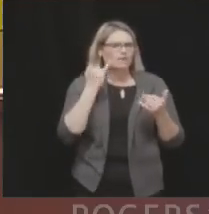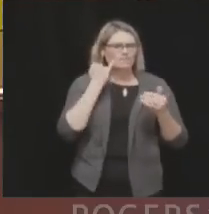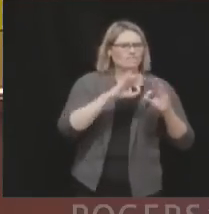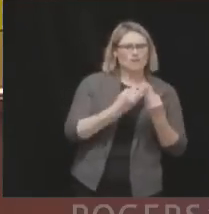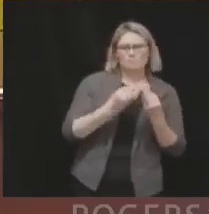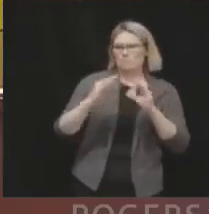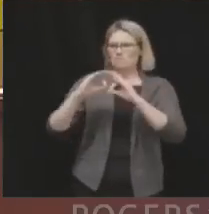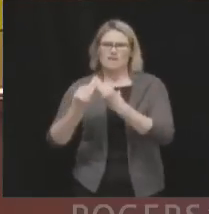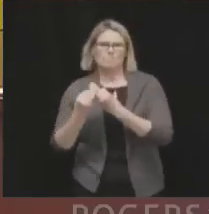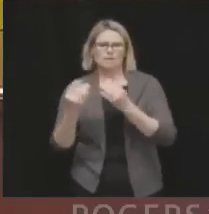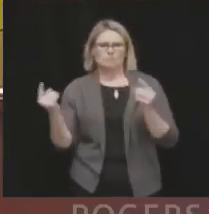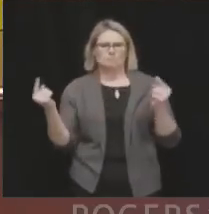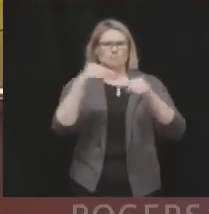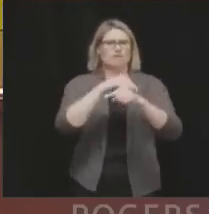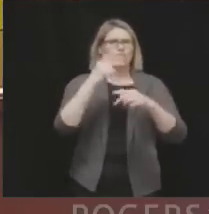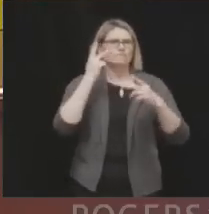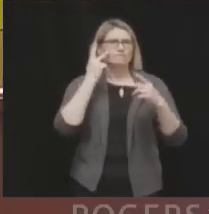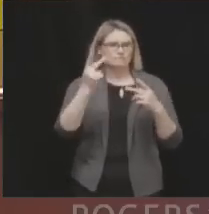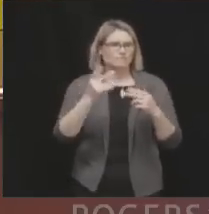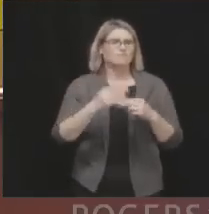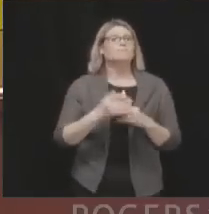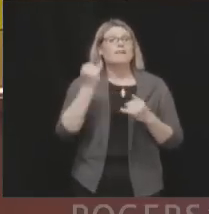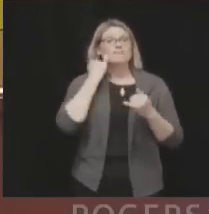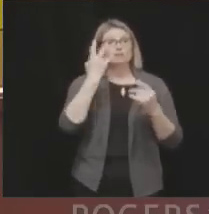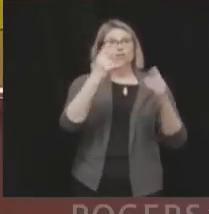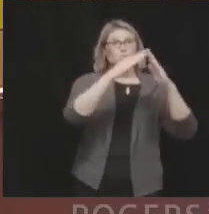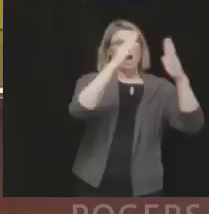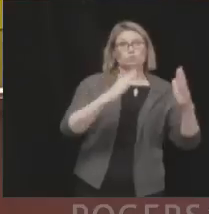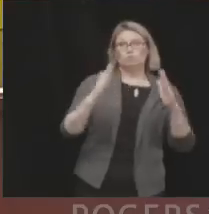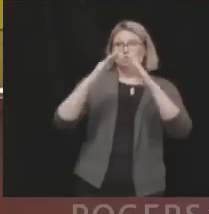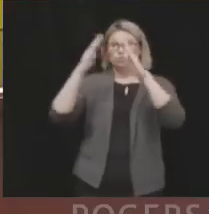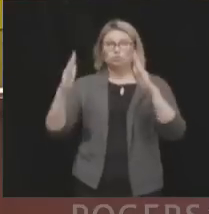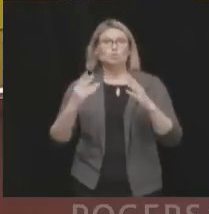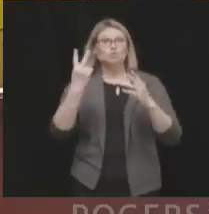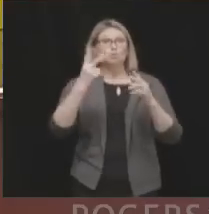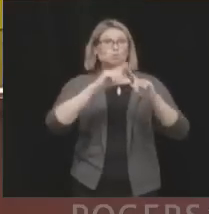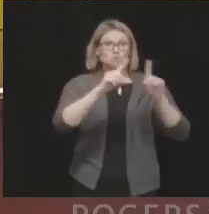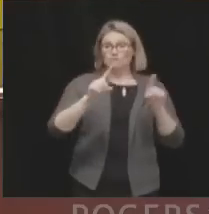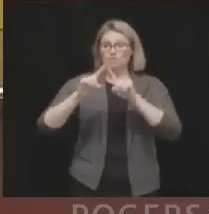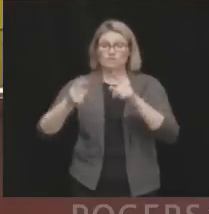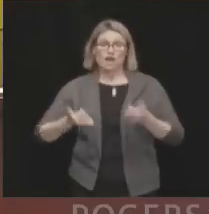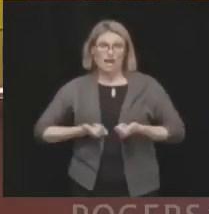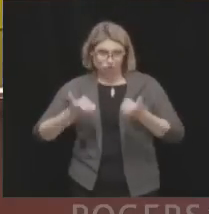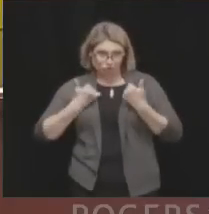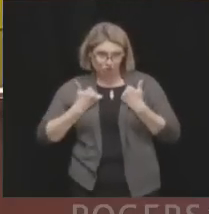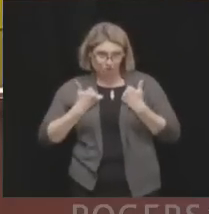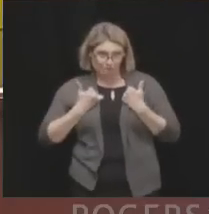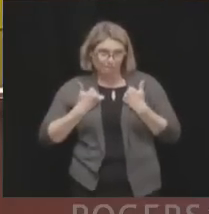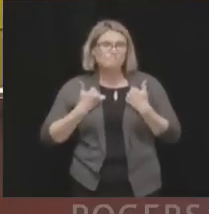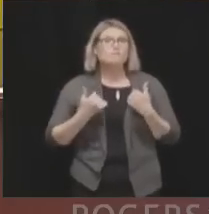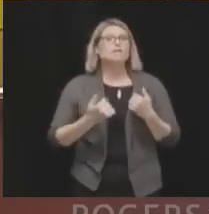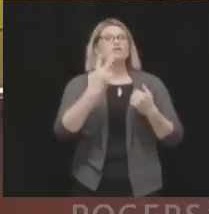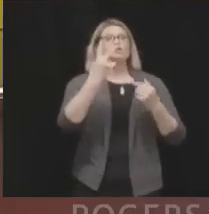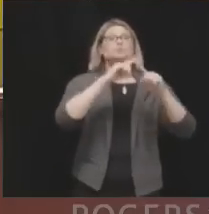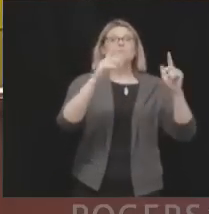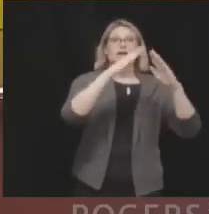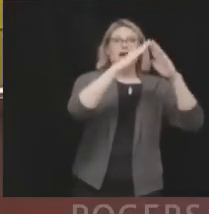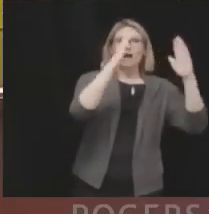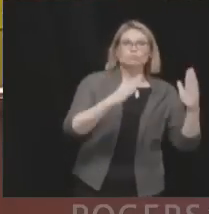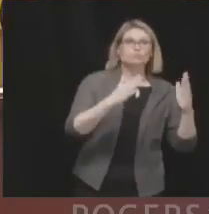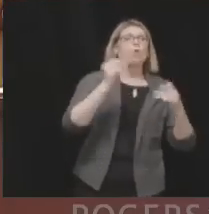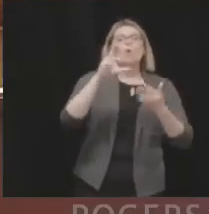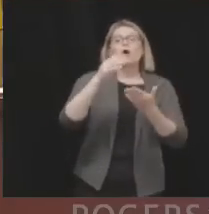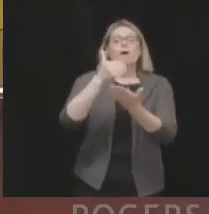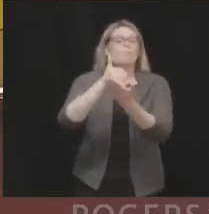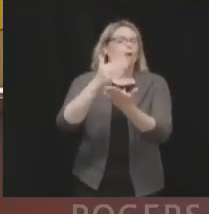say, is this the family unit that you've chosen, or the people that you've chosen to be as part of your bubble, to be able to confirm that